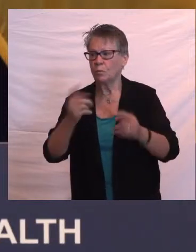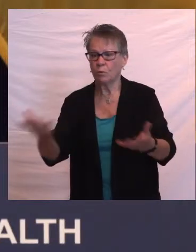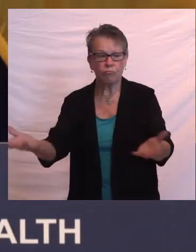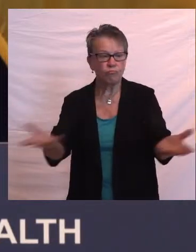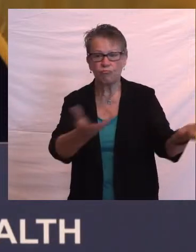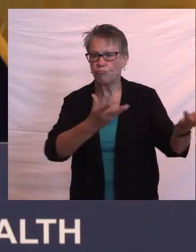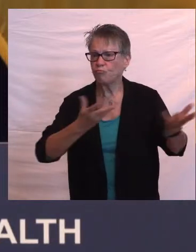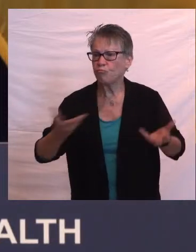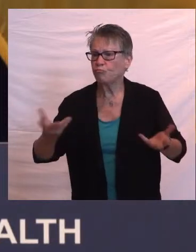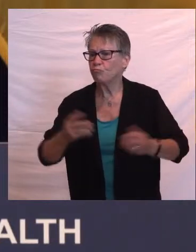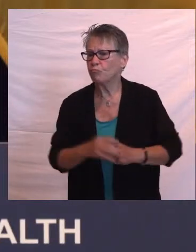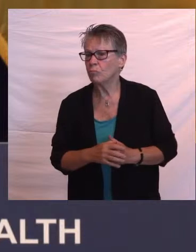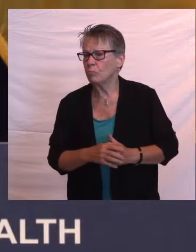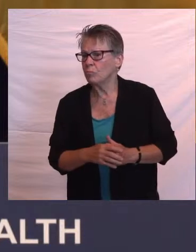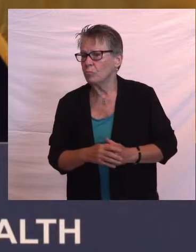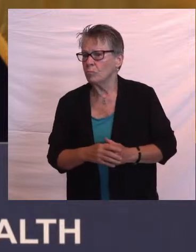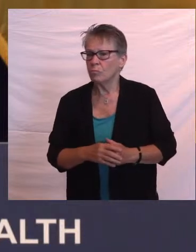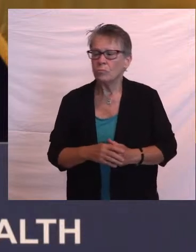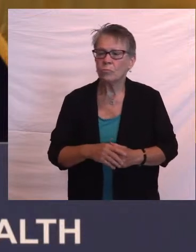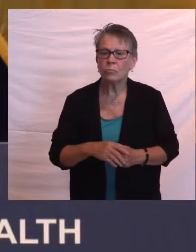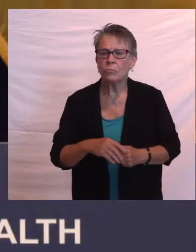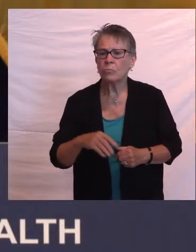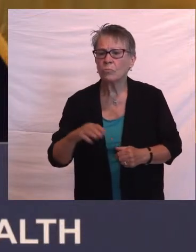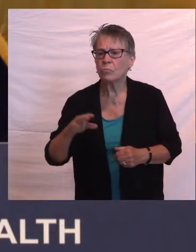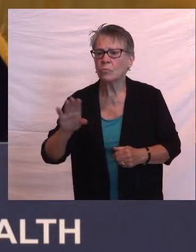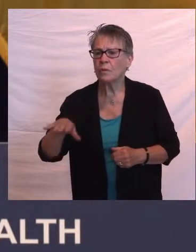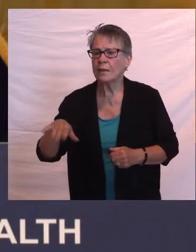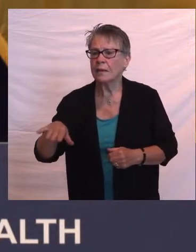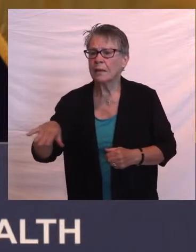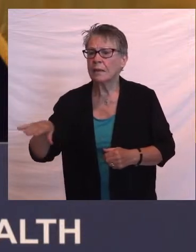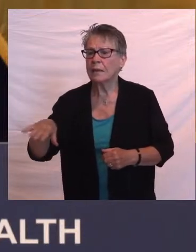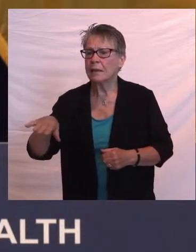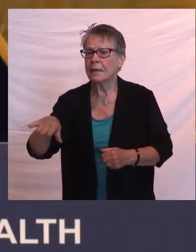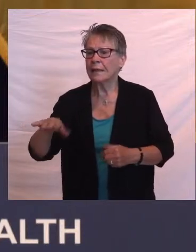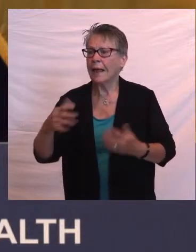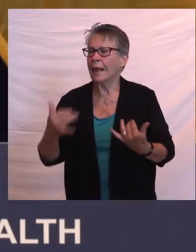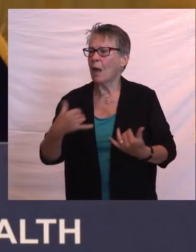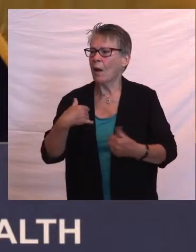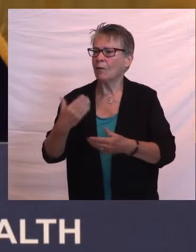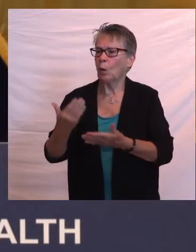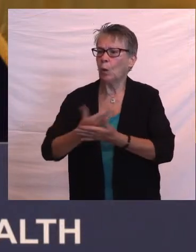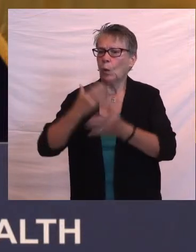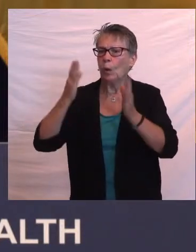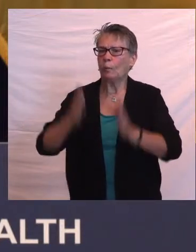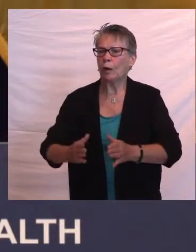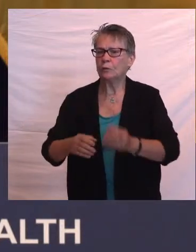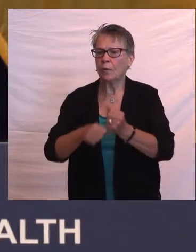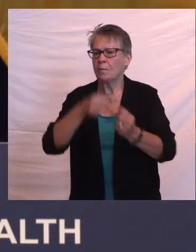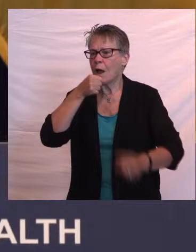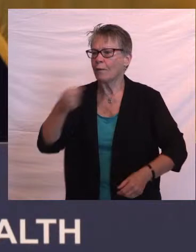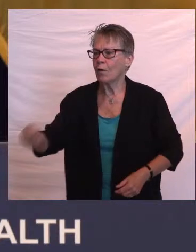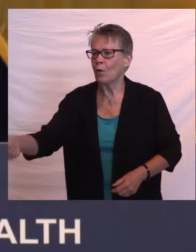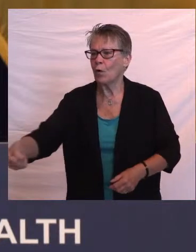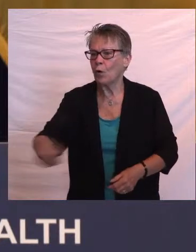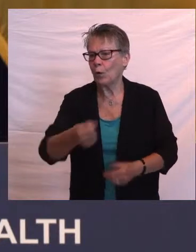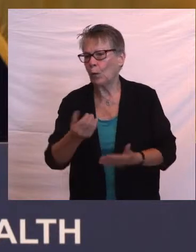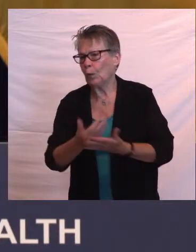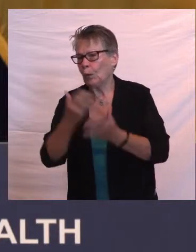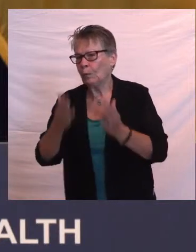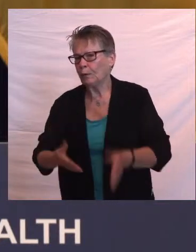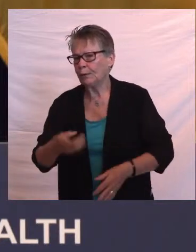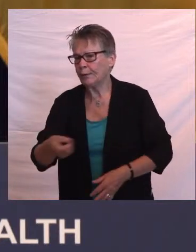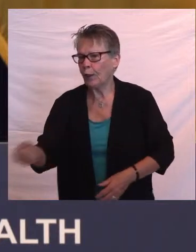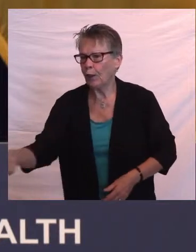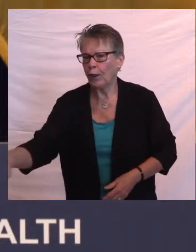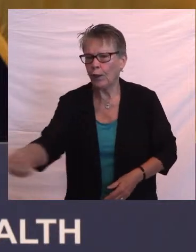got the mic for the first time, so I wanted to make sure I made that point. Sorry. No problem. So you answered one of my questions about the mega site, but what's